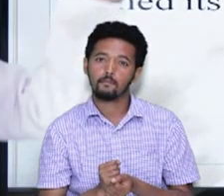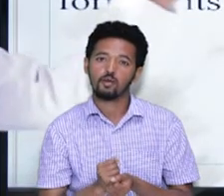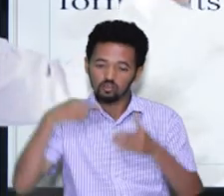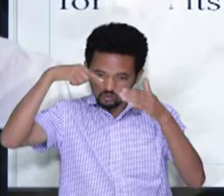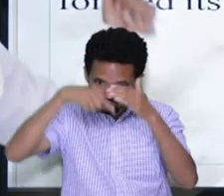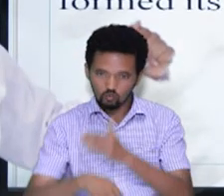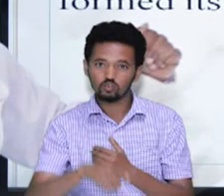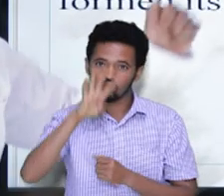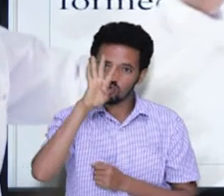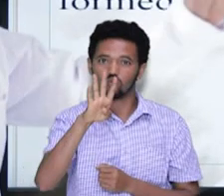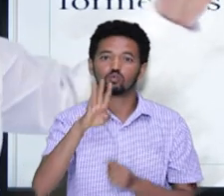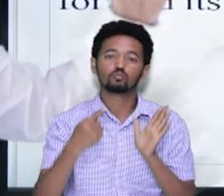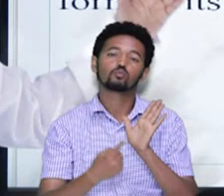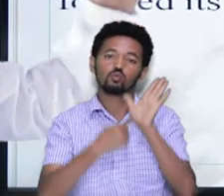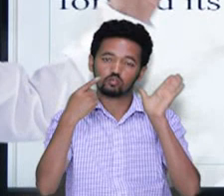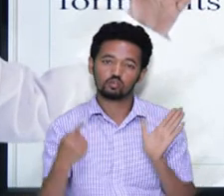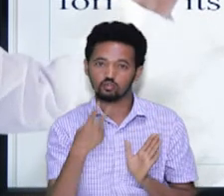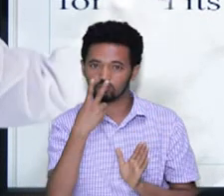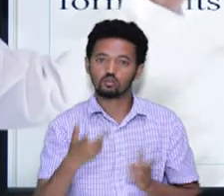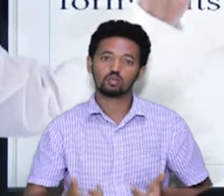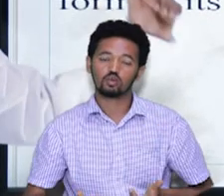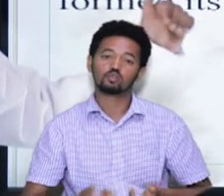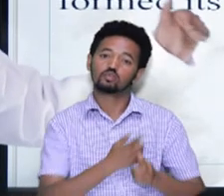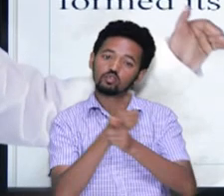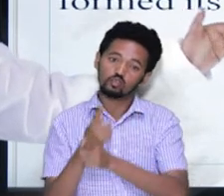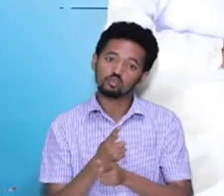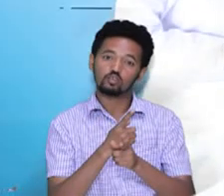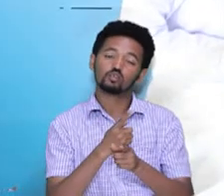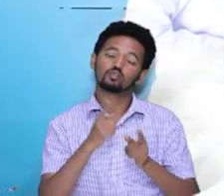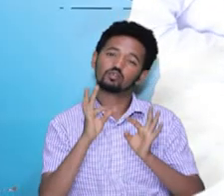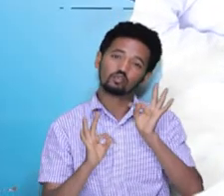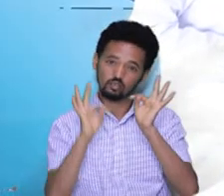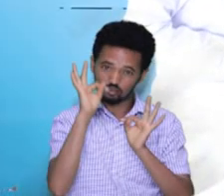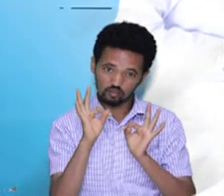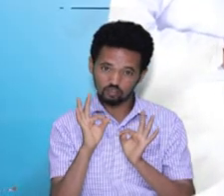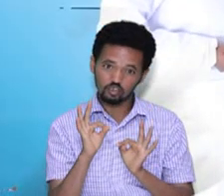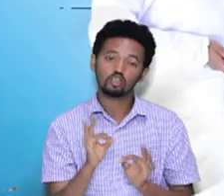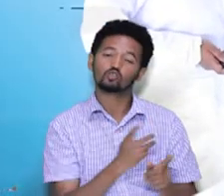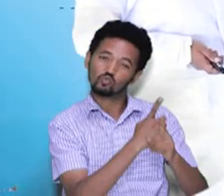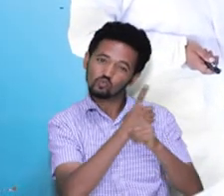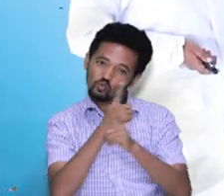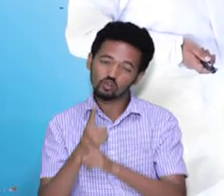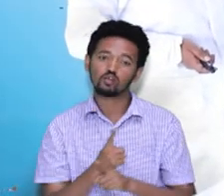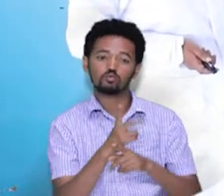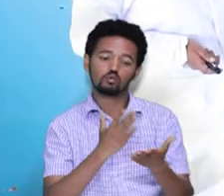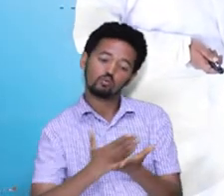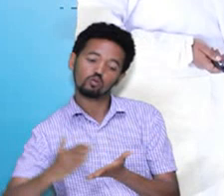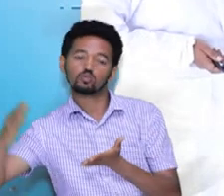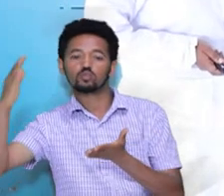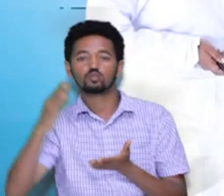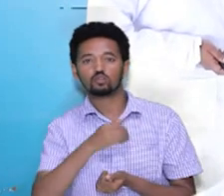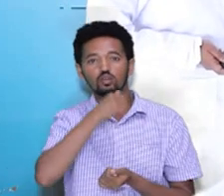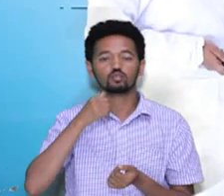Throughout the 4.5 billion years history of the planet, several geographical processes acted